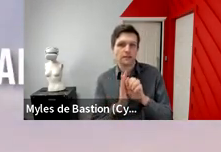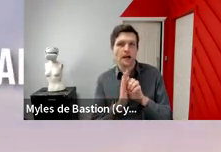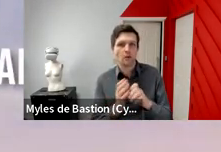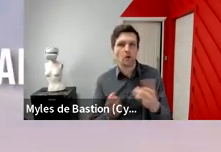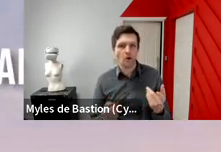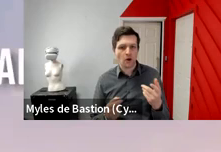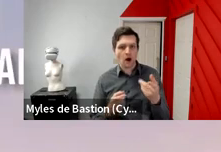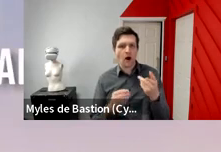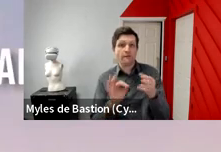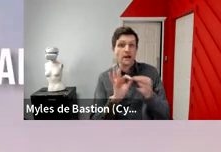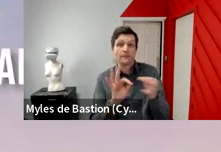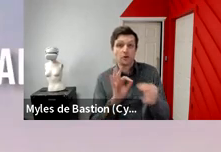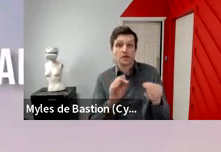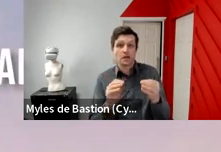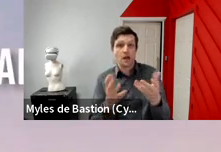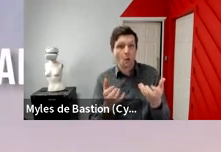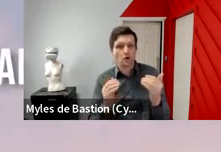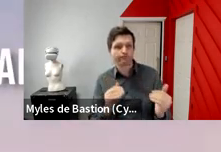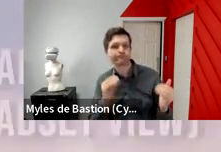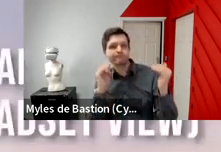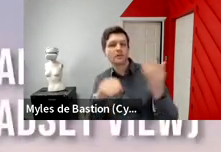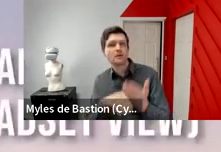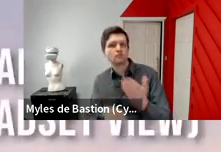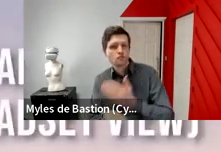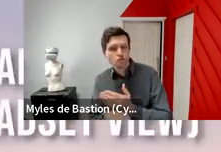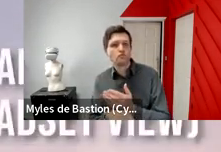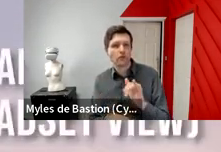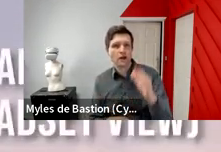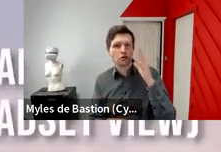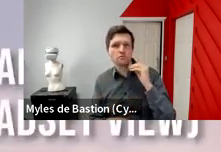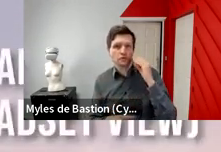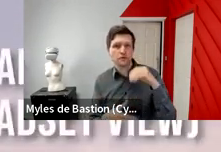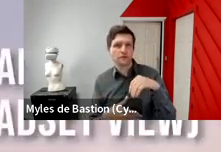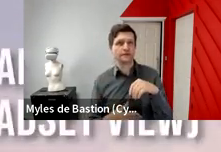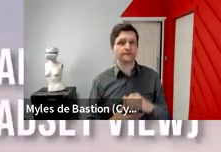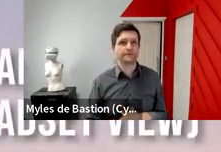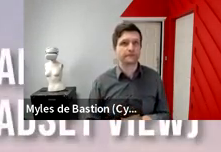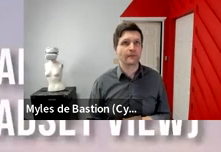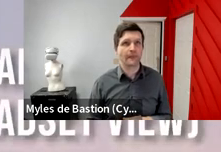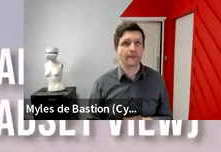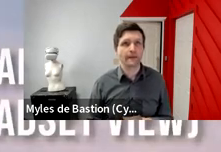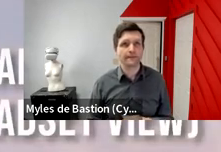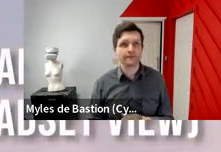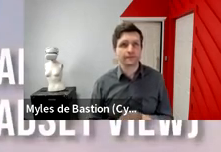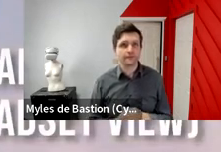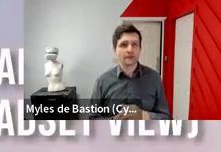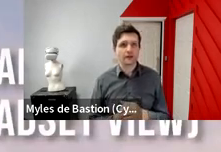So I wanted to show you an example of that, of captions. We want to really improve that experience.